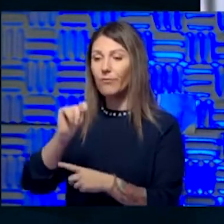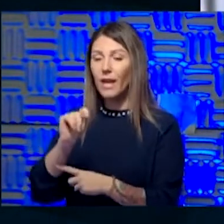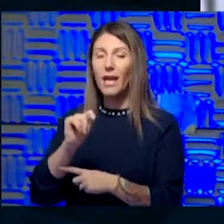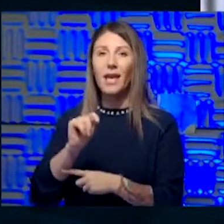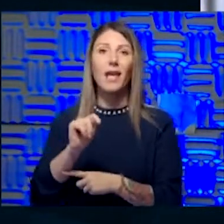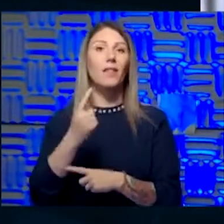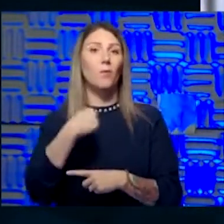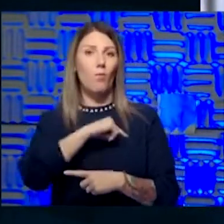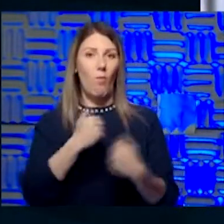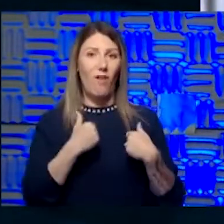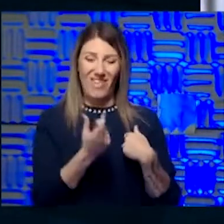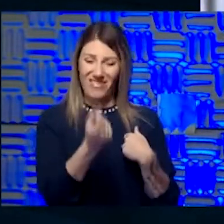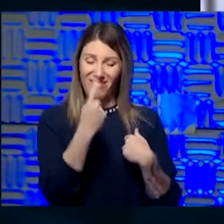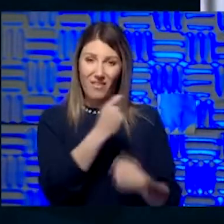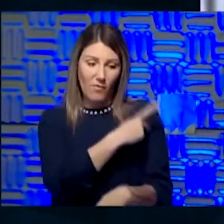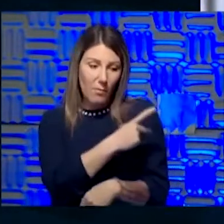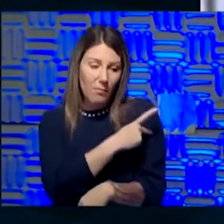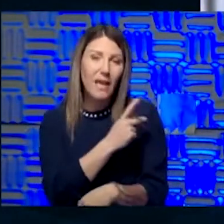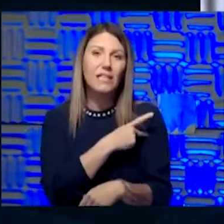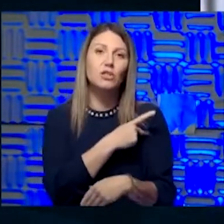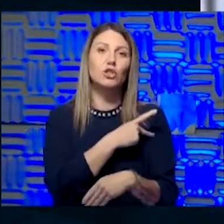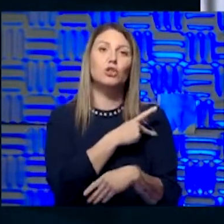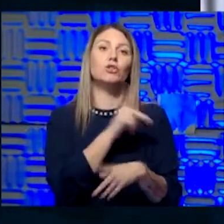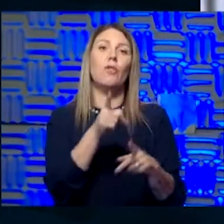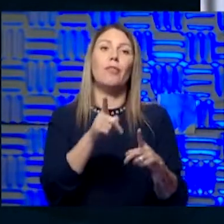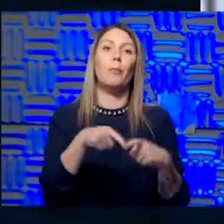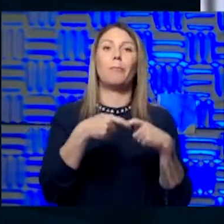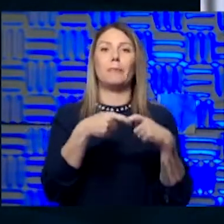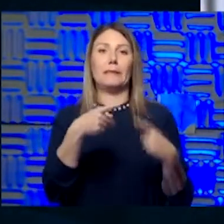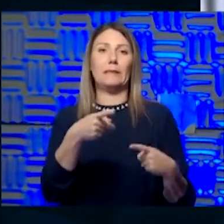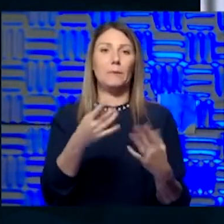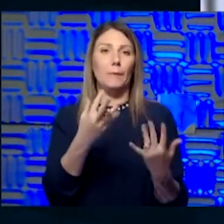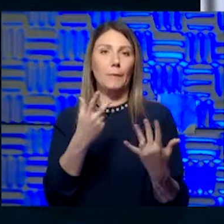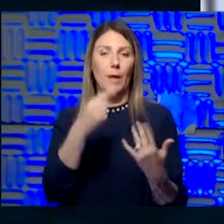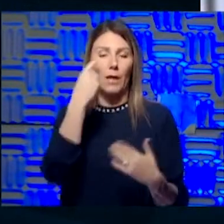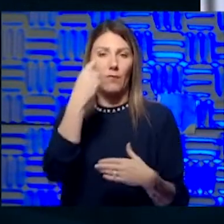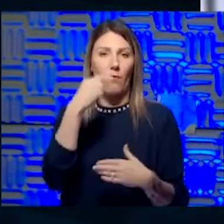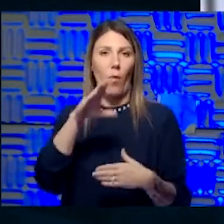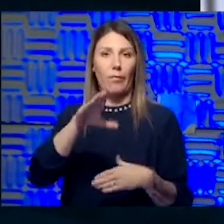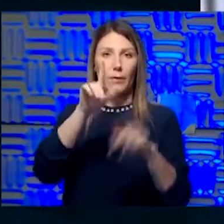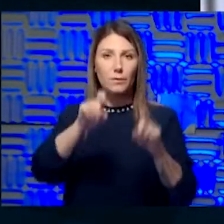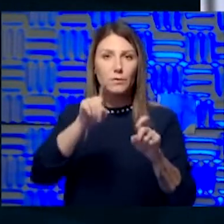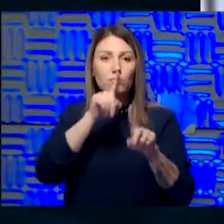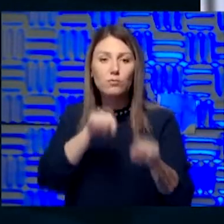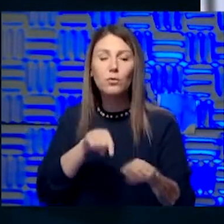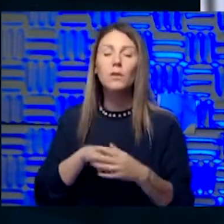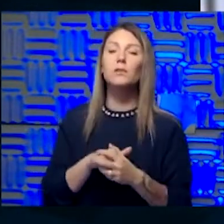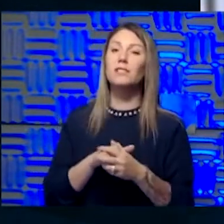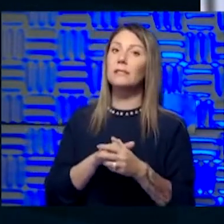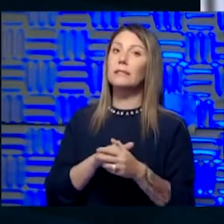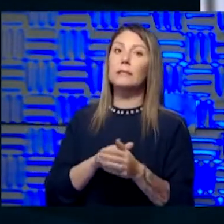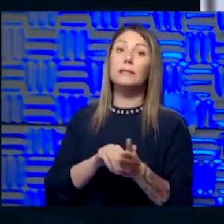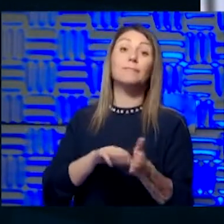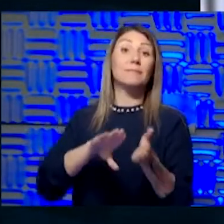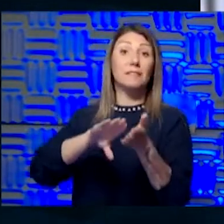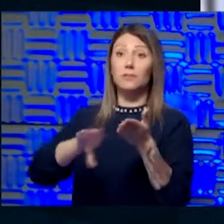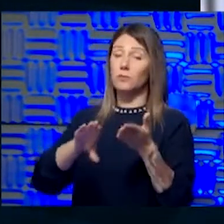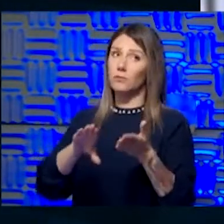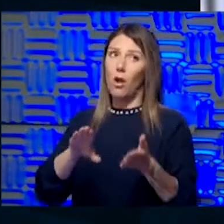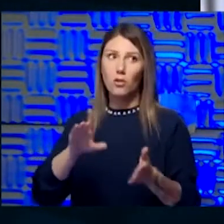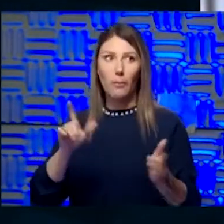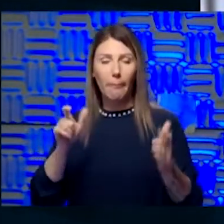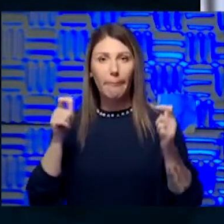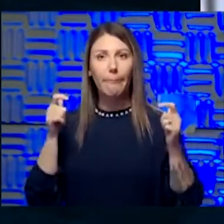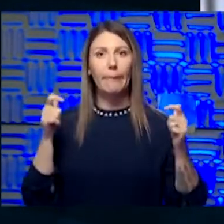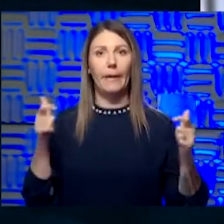in-house currently. We've actually discharged 32 patients to date, and discharges are a big deal for us, like I'm sure they